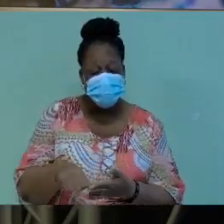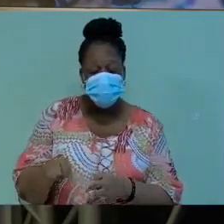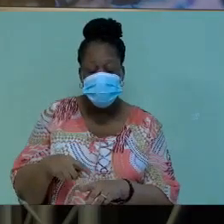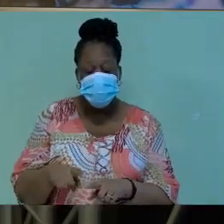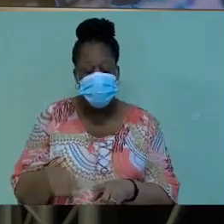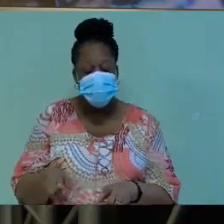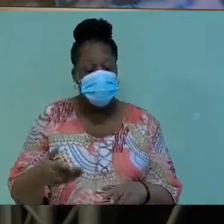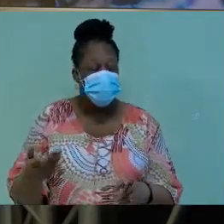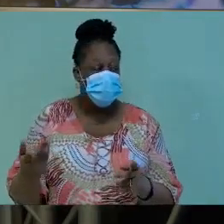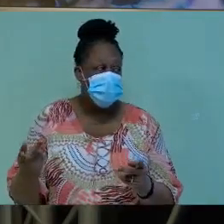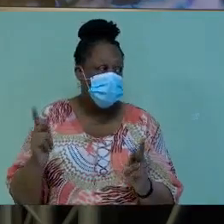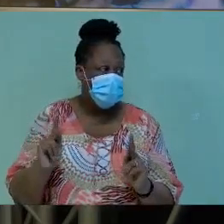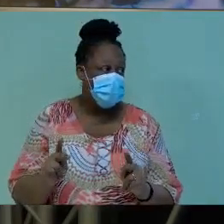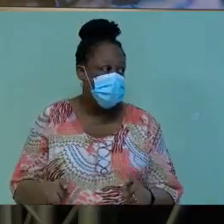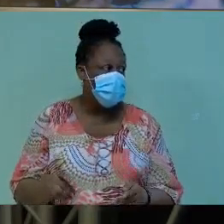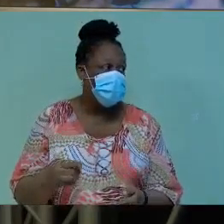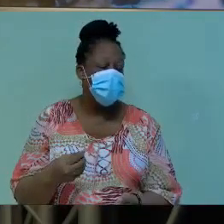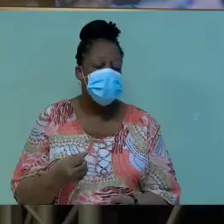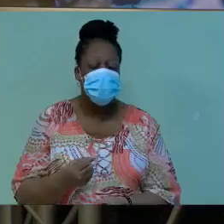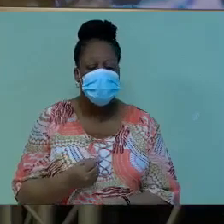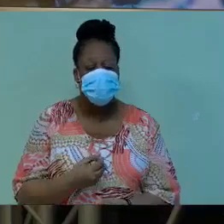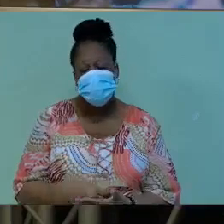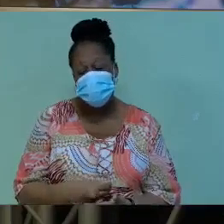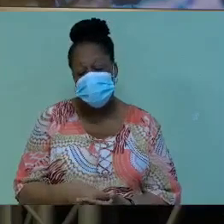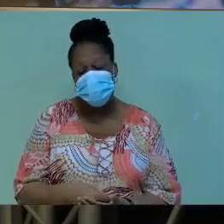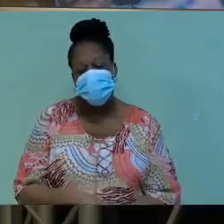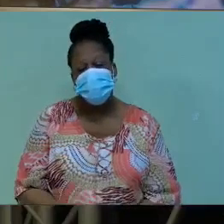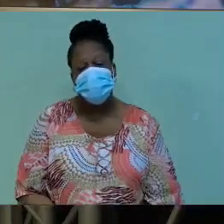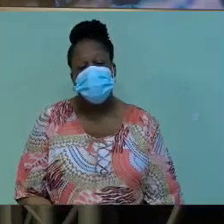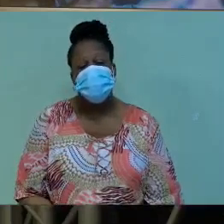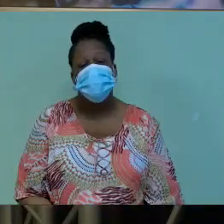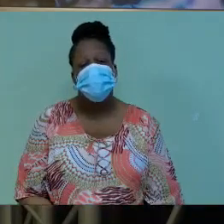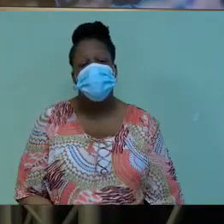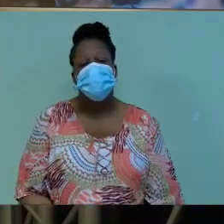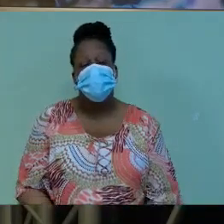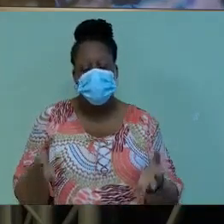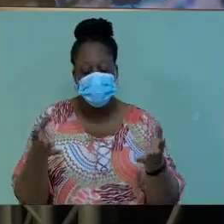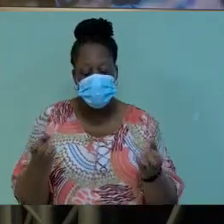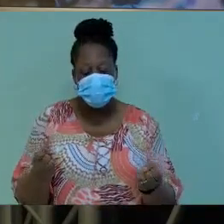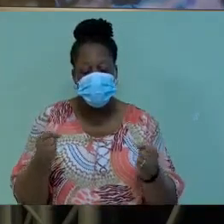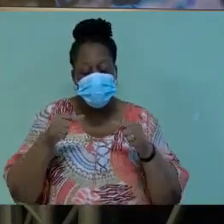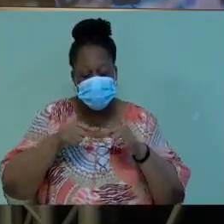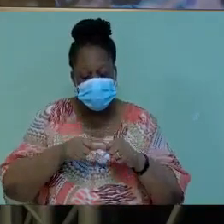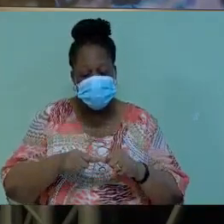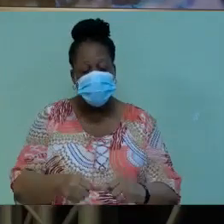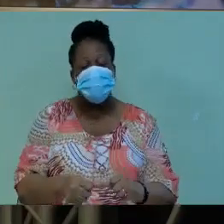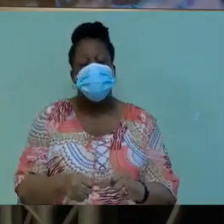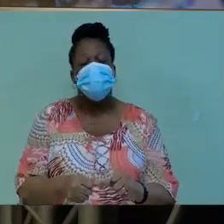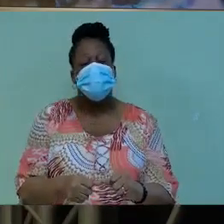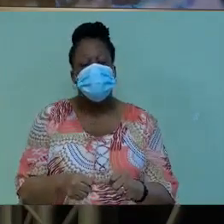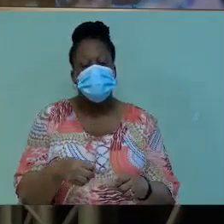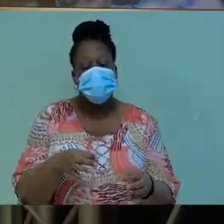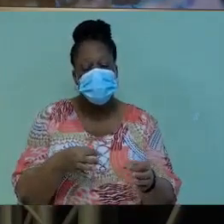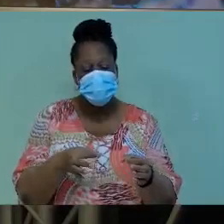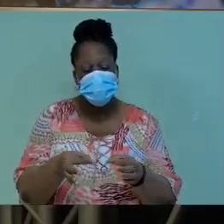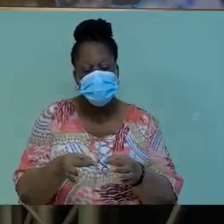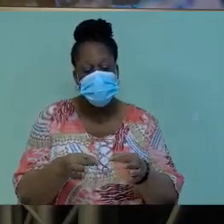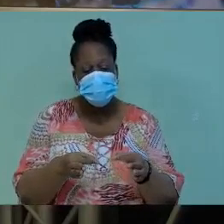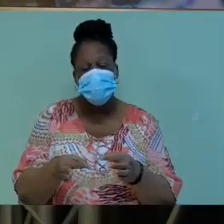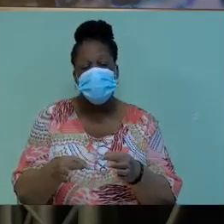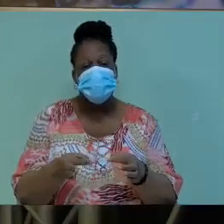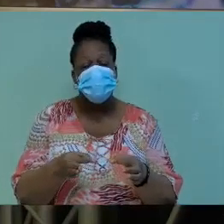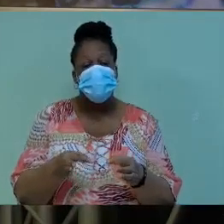The Accountant General Department feels strongly that it's important that we continue development of the internal control systems, which